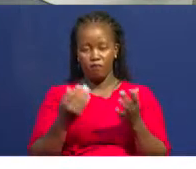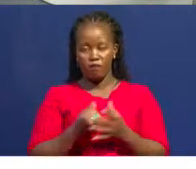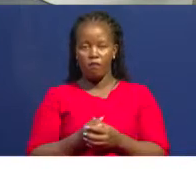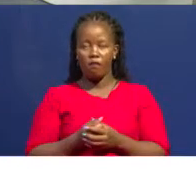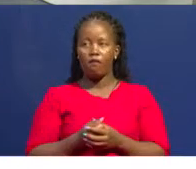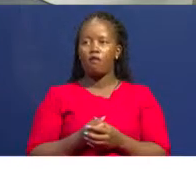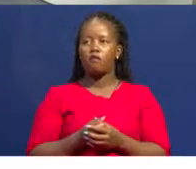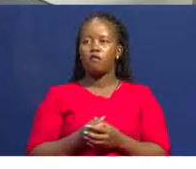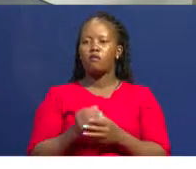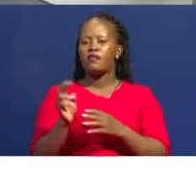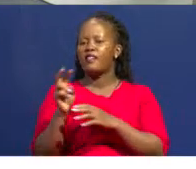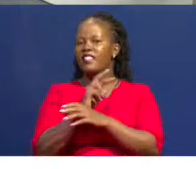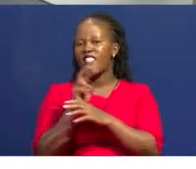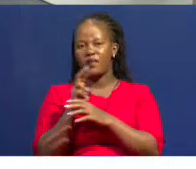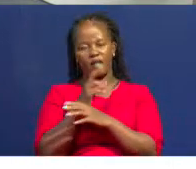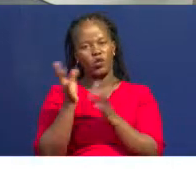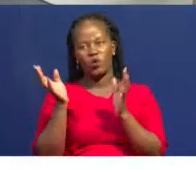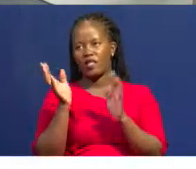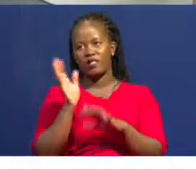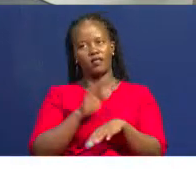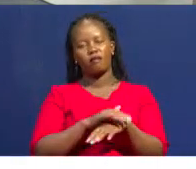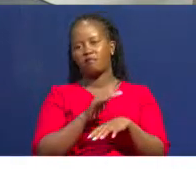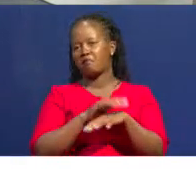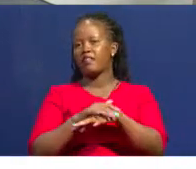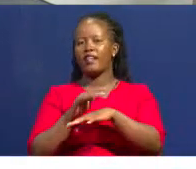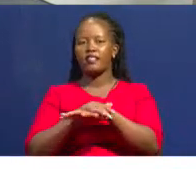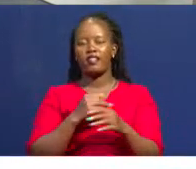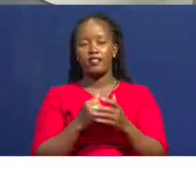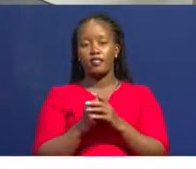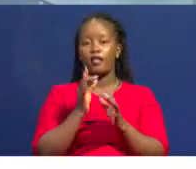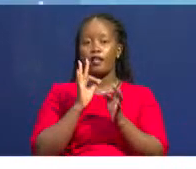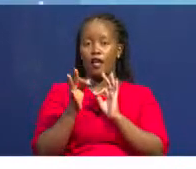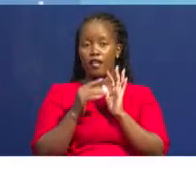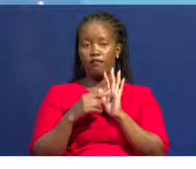inspection, inspection is excellent. If you go to Likoni,